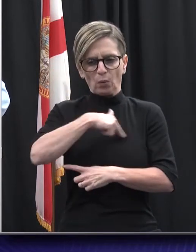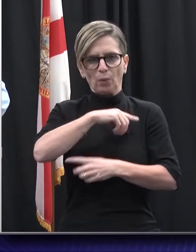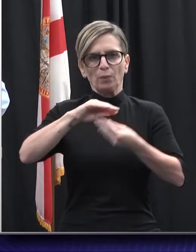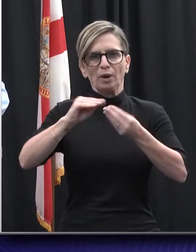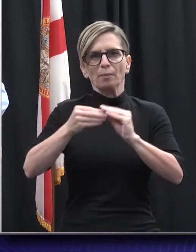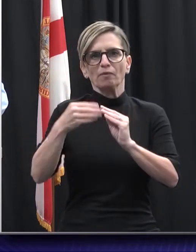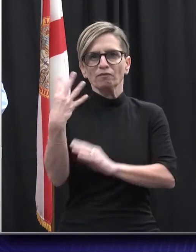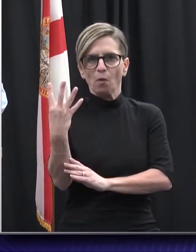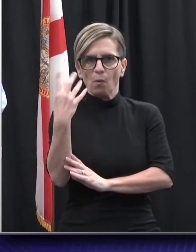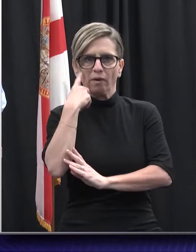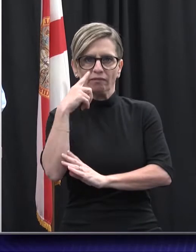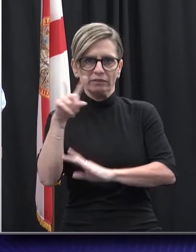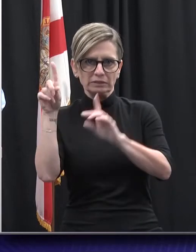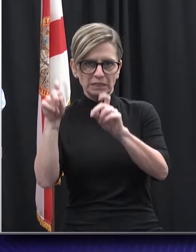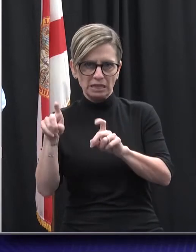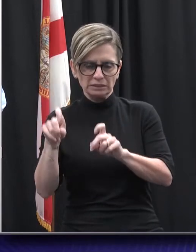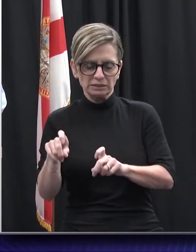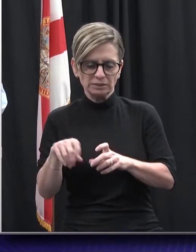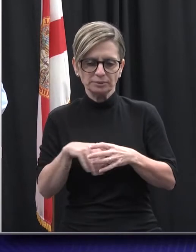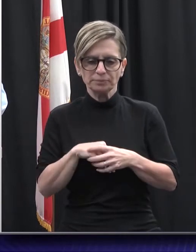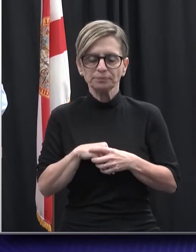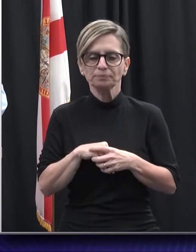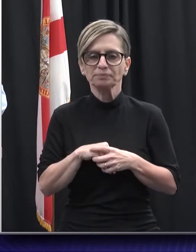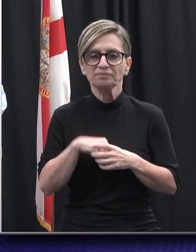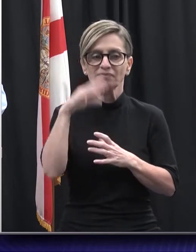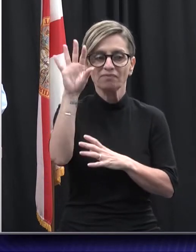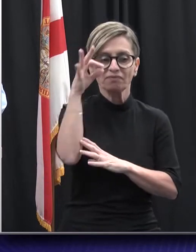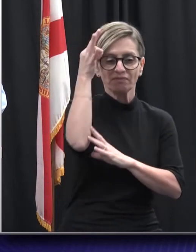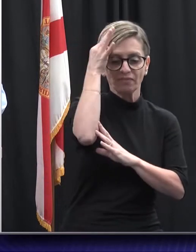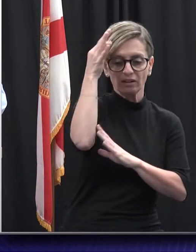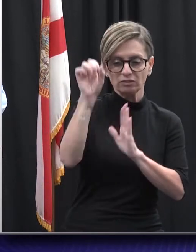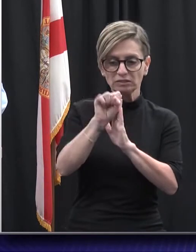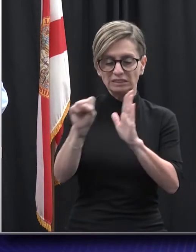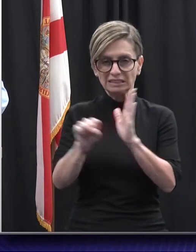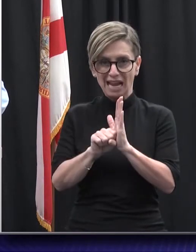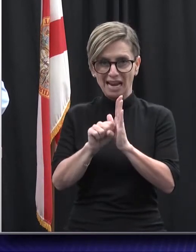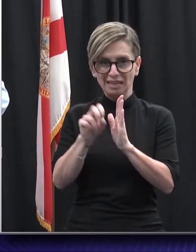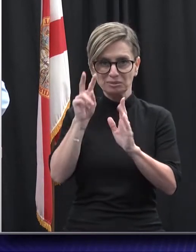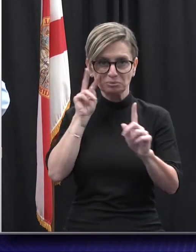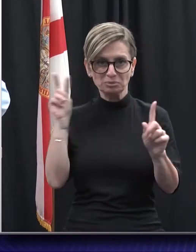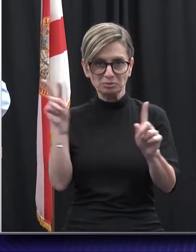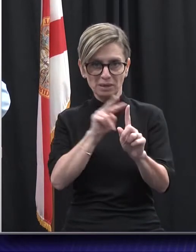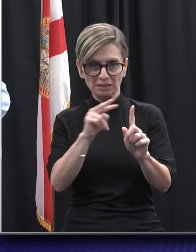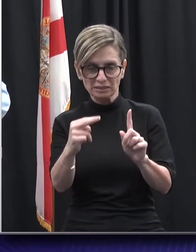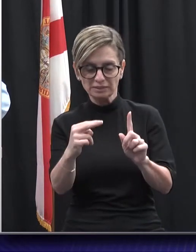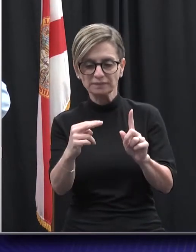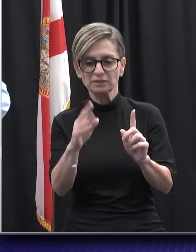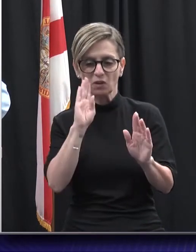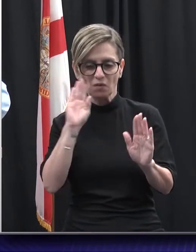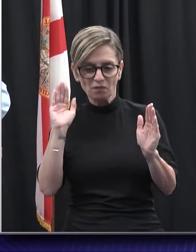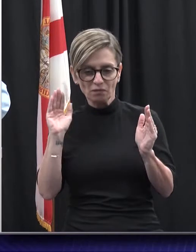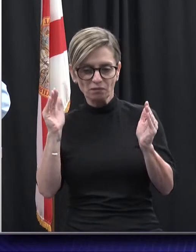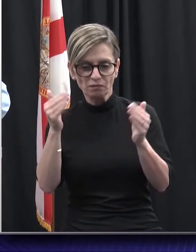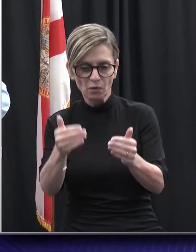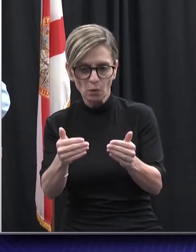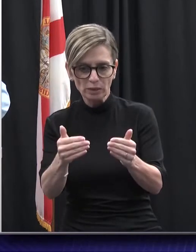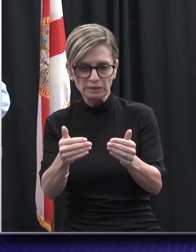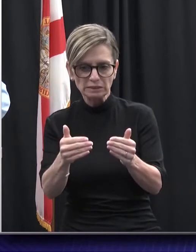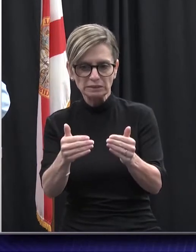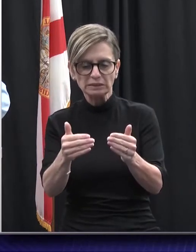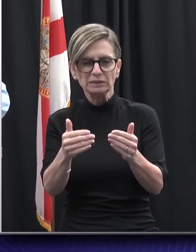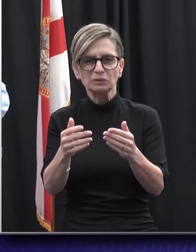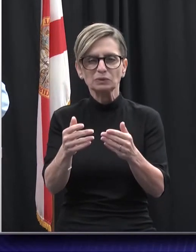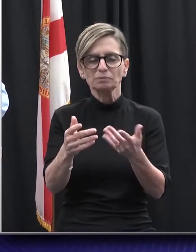for testing. From a federal and state perspective, we're also focusing on where community transmission is